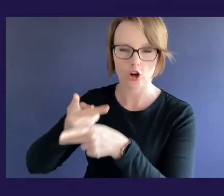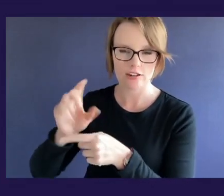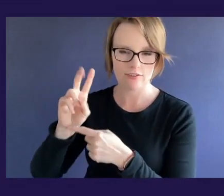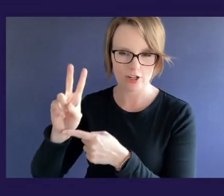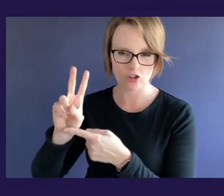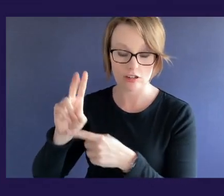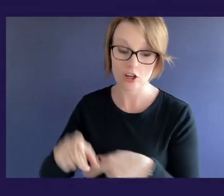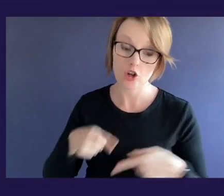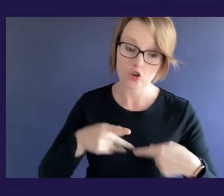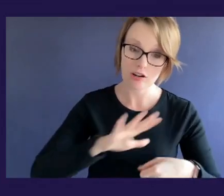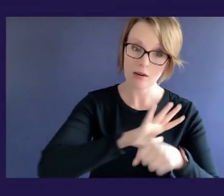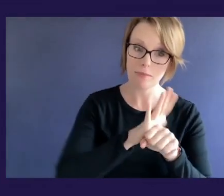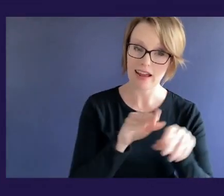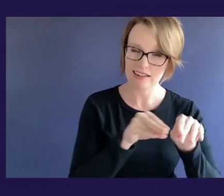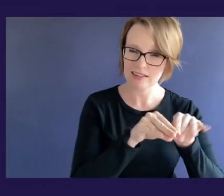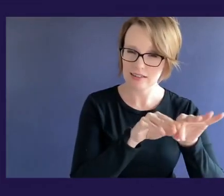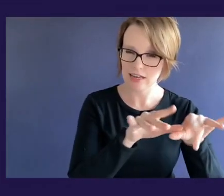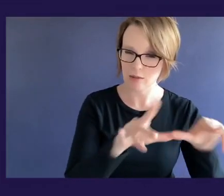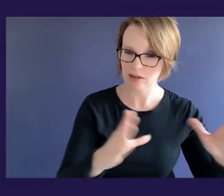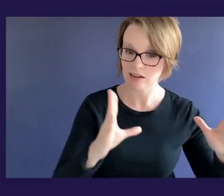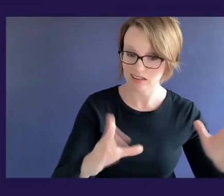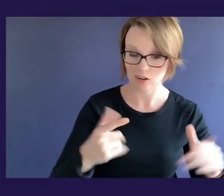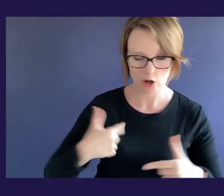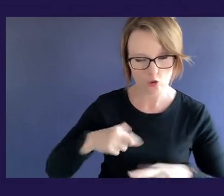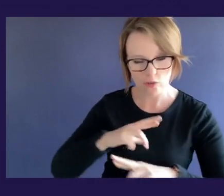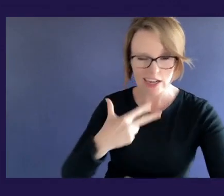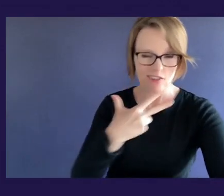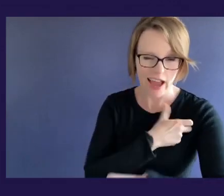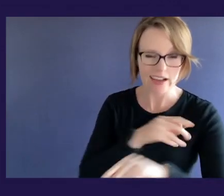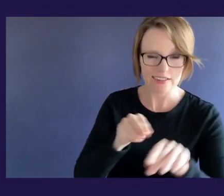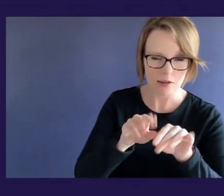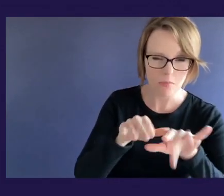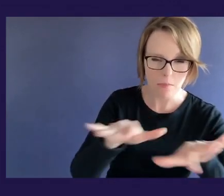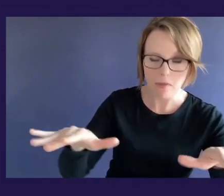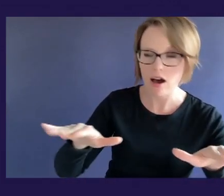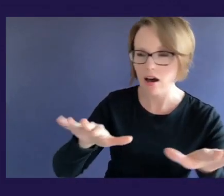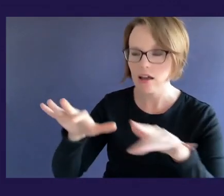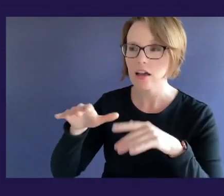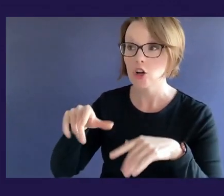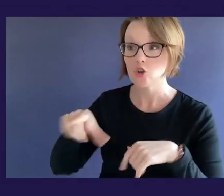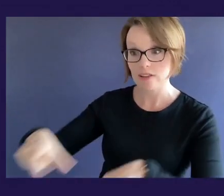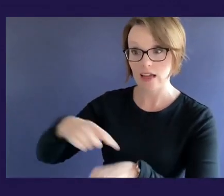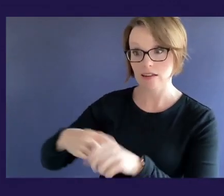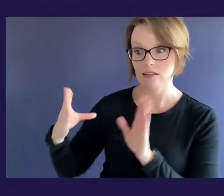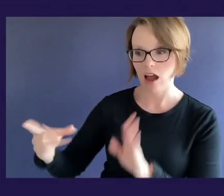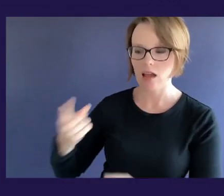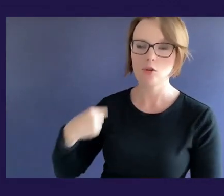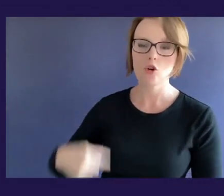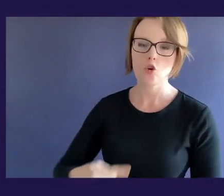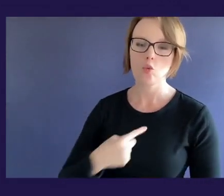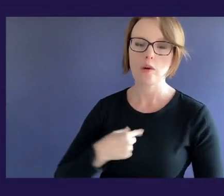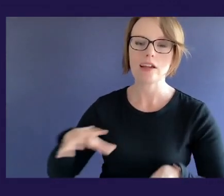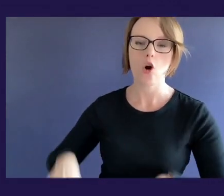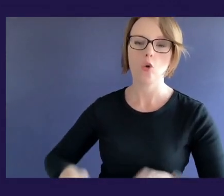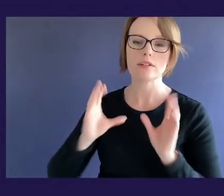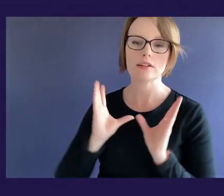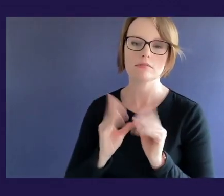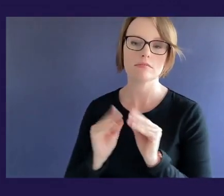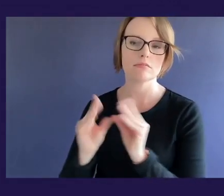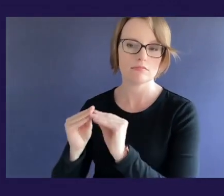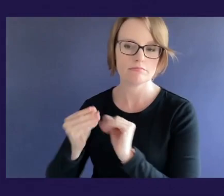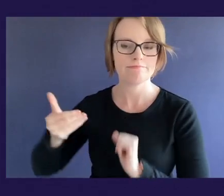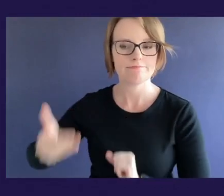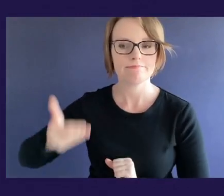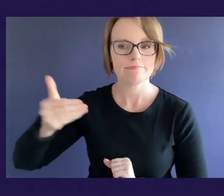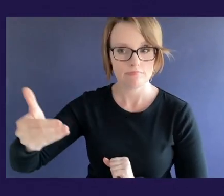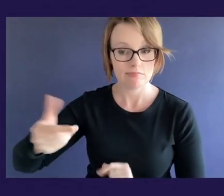were getting ready to roll out the vaccines and the rollout, we did a number of sessions on how to talk to